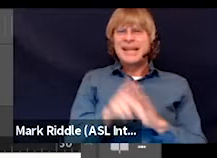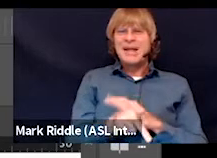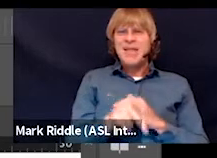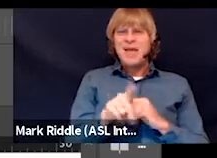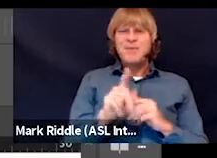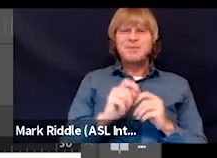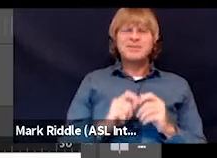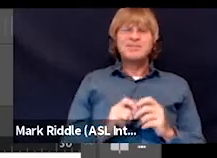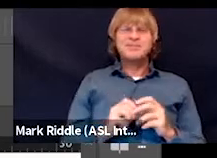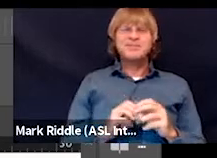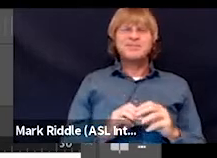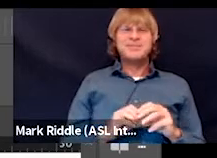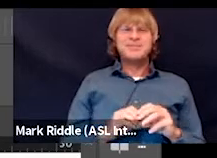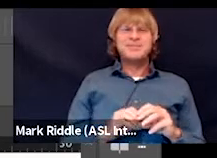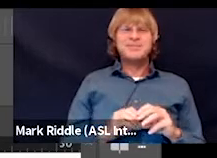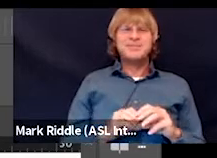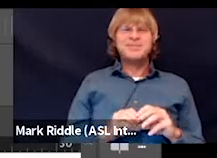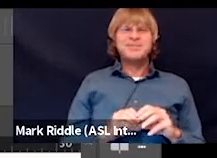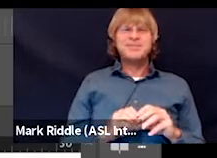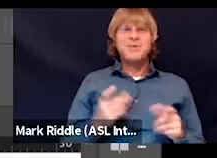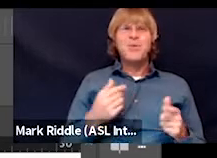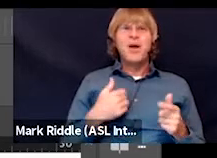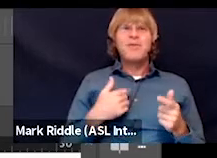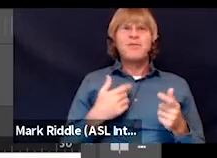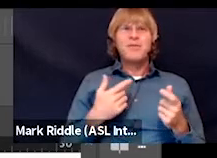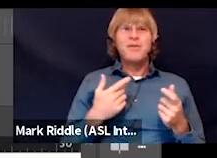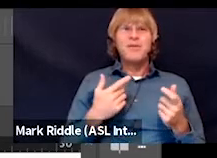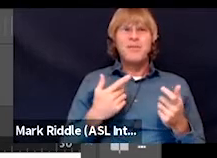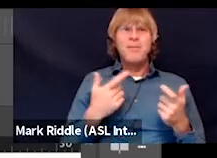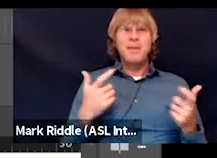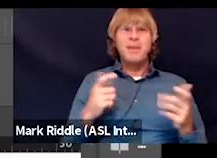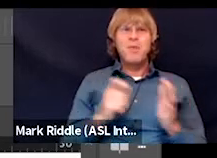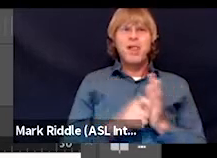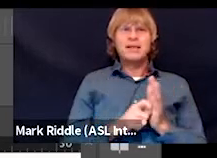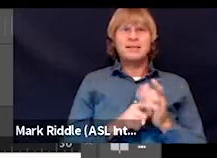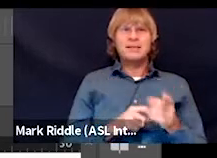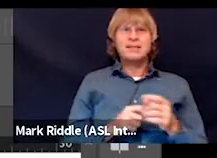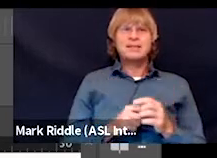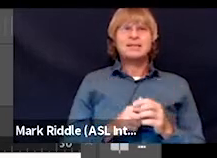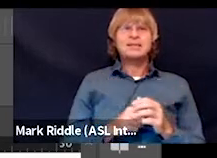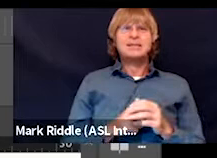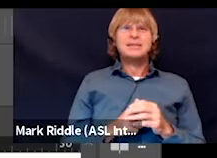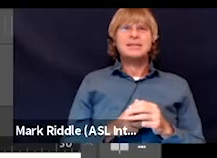All right. Whoa, we've got quite a bullet there.